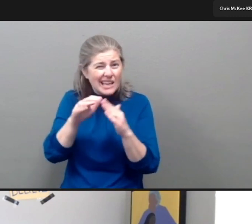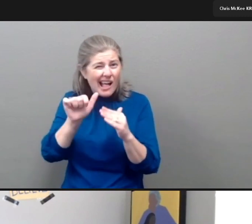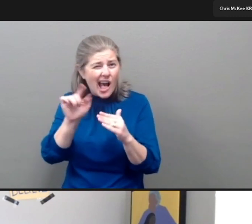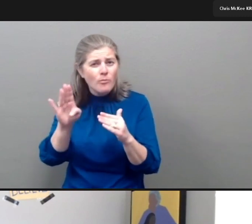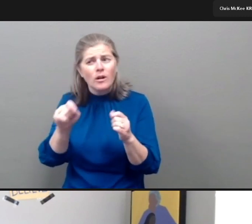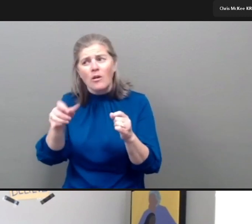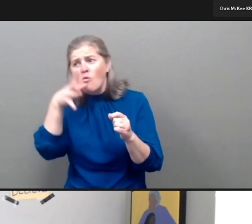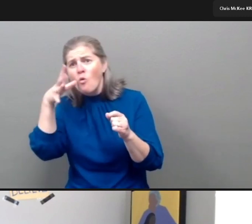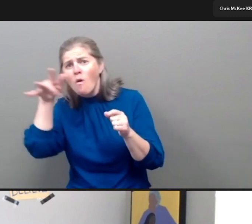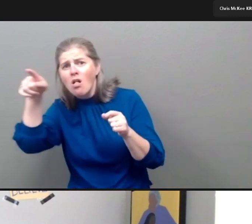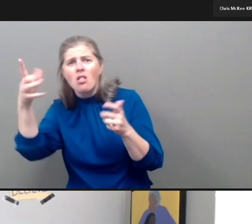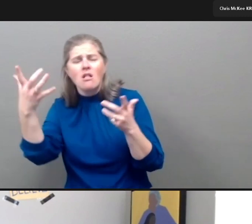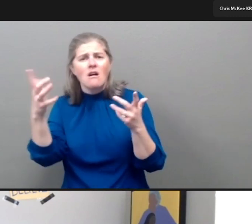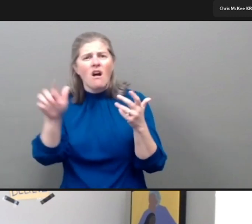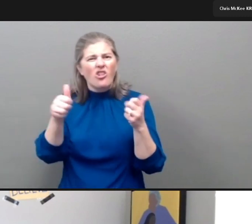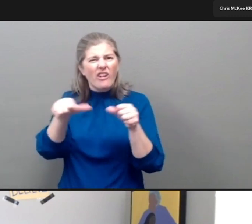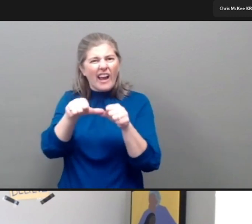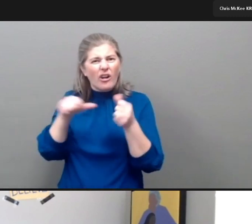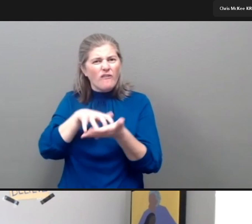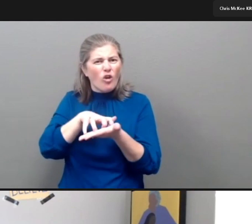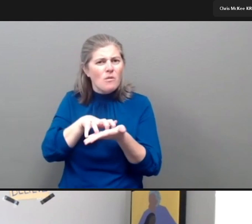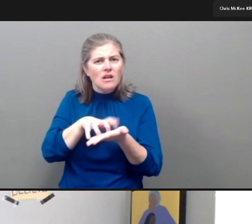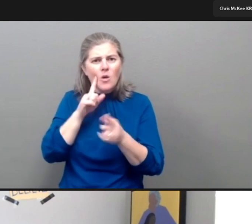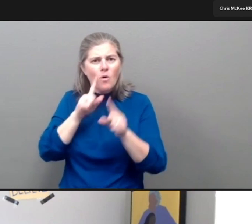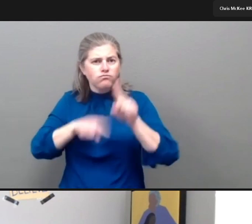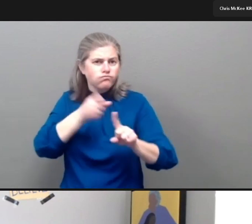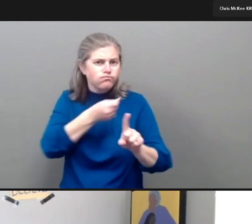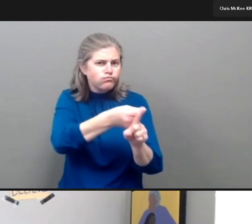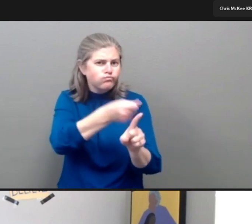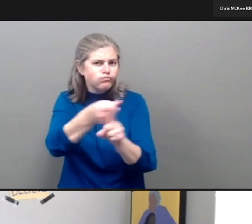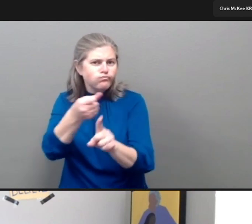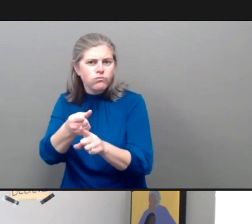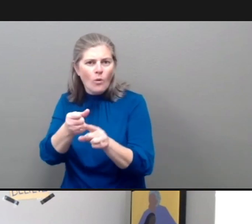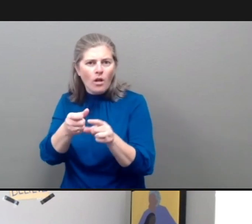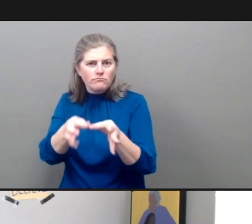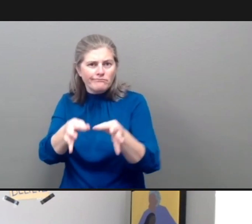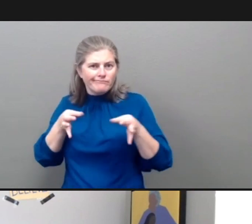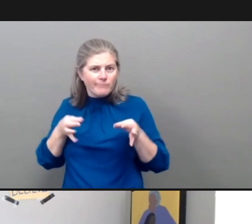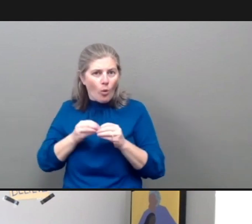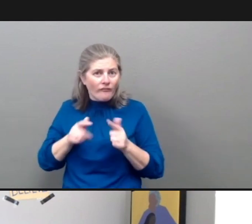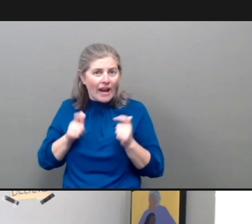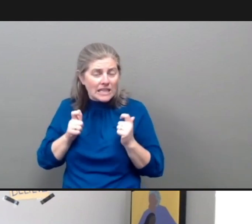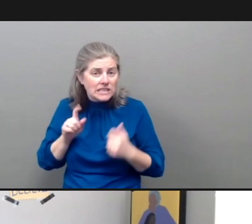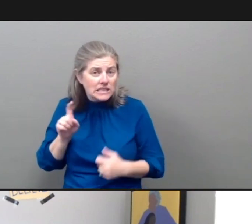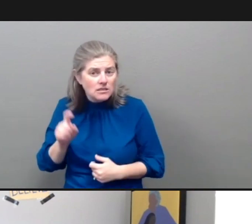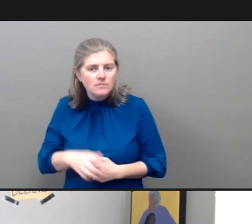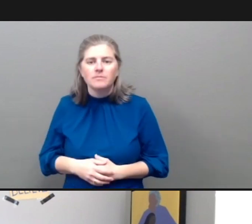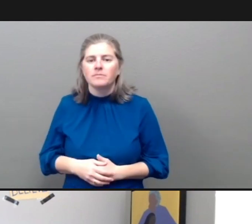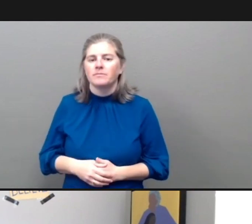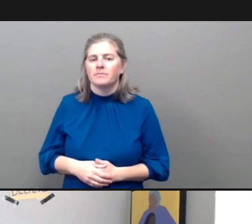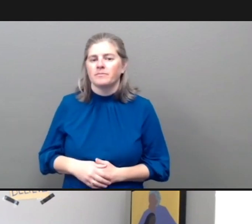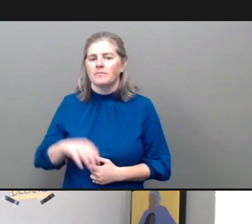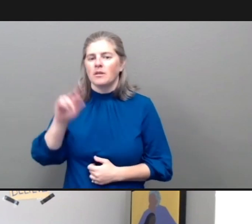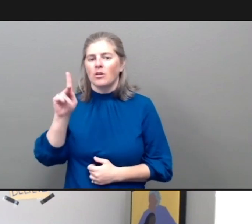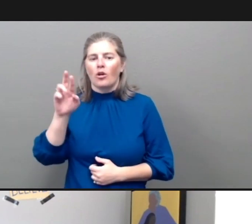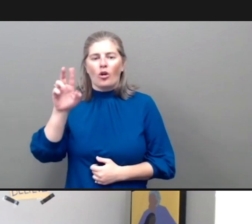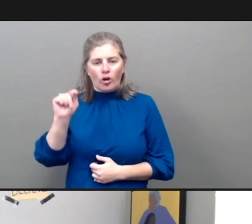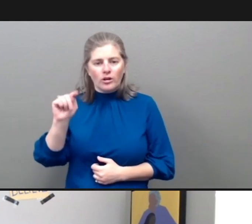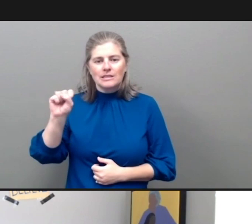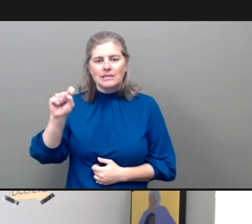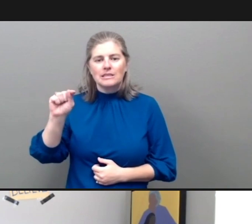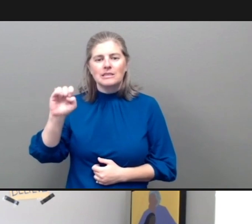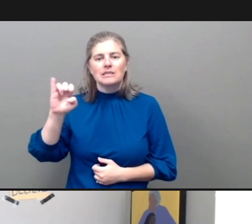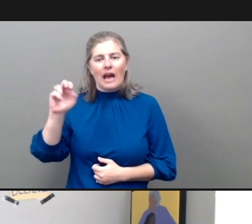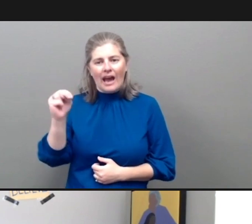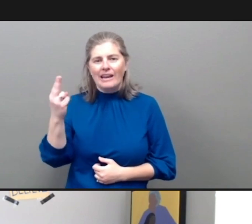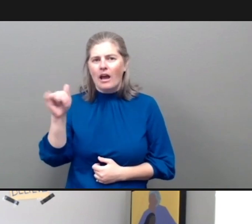nature, or are there any other variabilities that will maybe get this going faster? See, Chris, we all wanted to get up